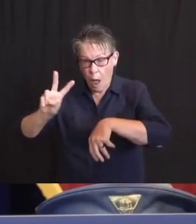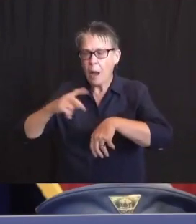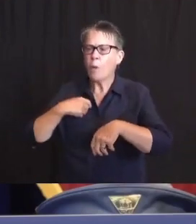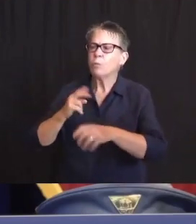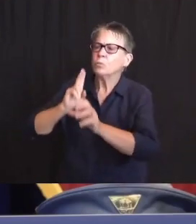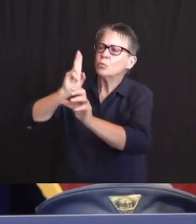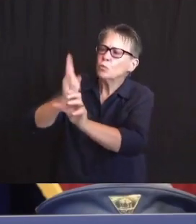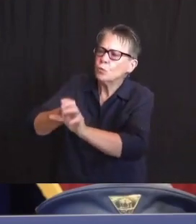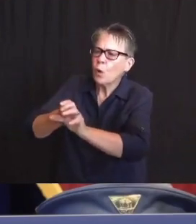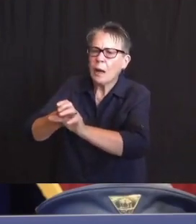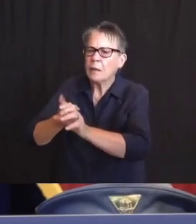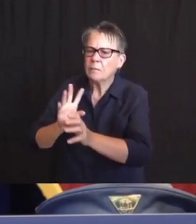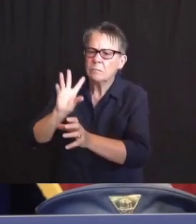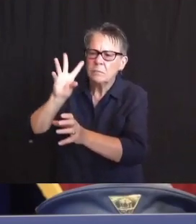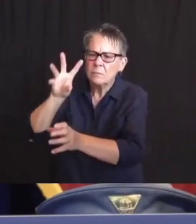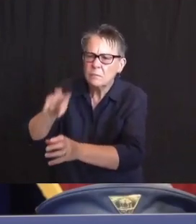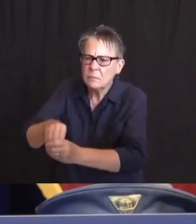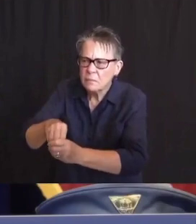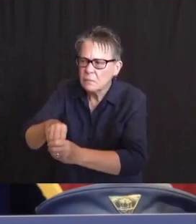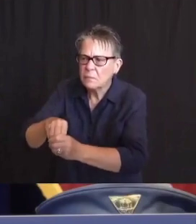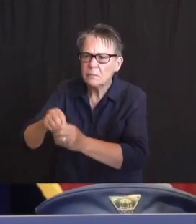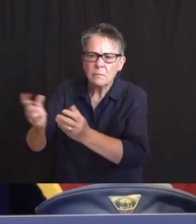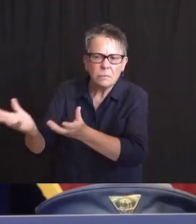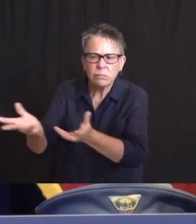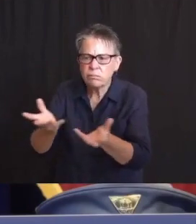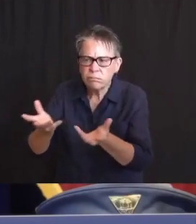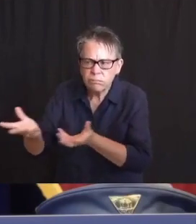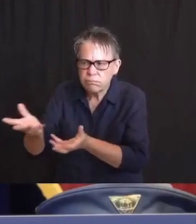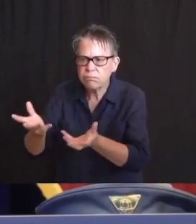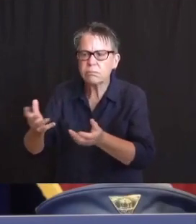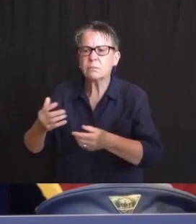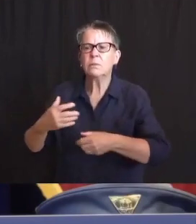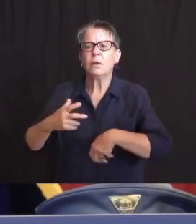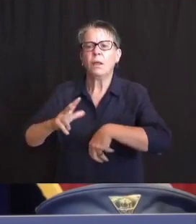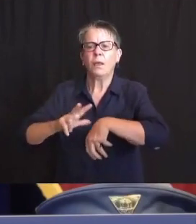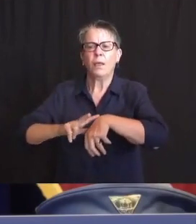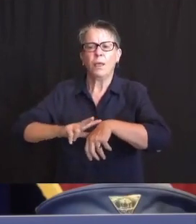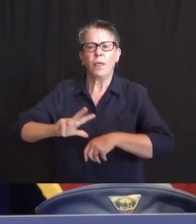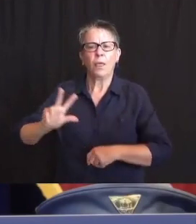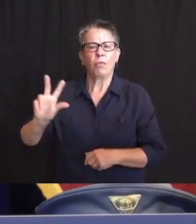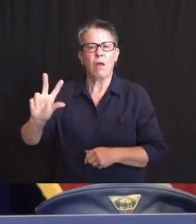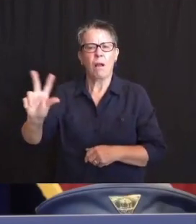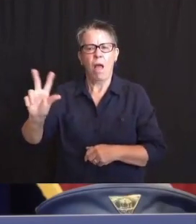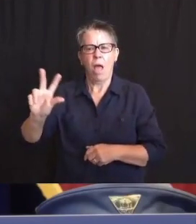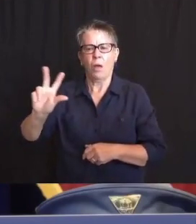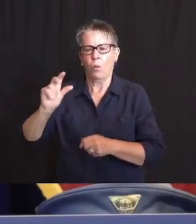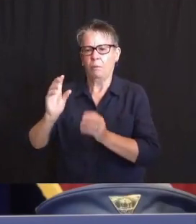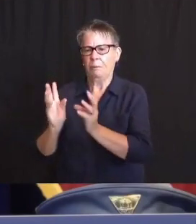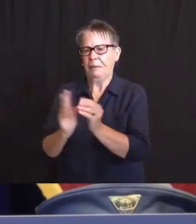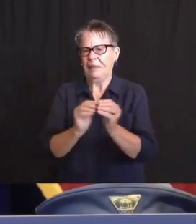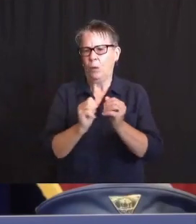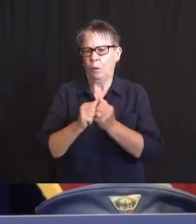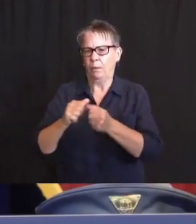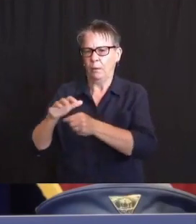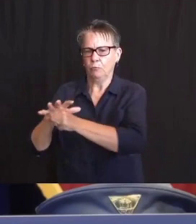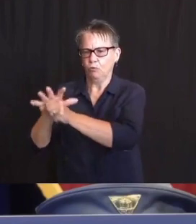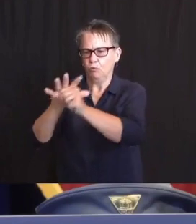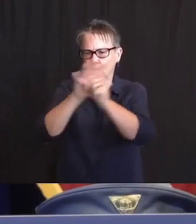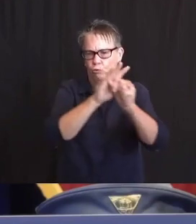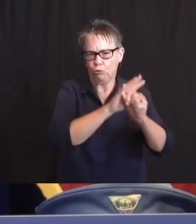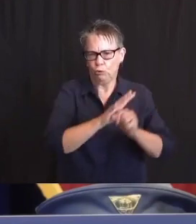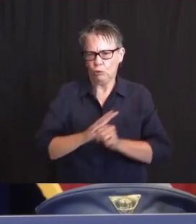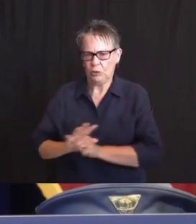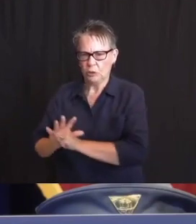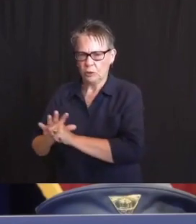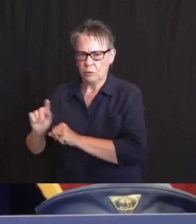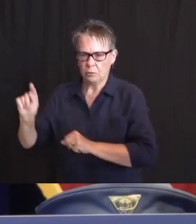3 o'clock this afternoon, I will be on with Region 2 Administrator Tom Von Essen and his staff, again,